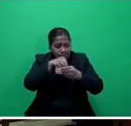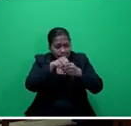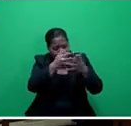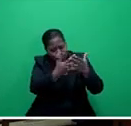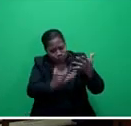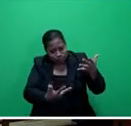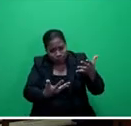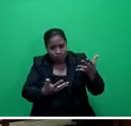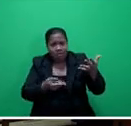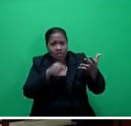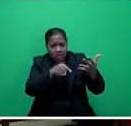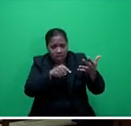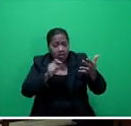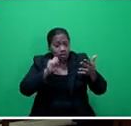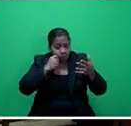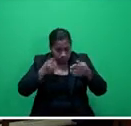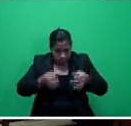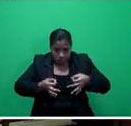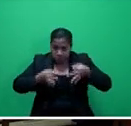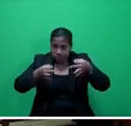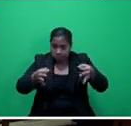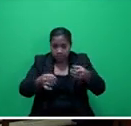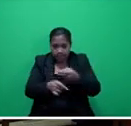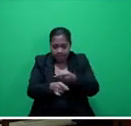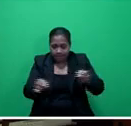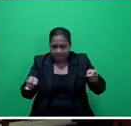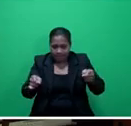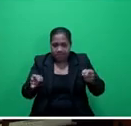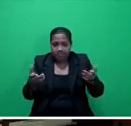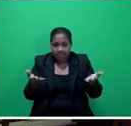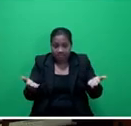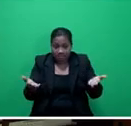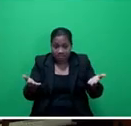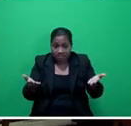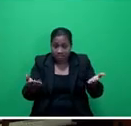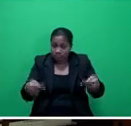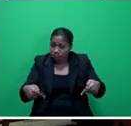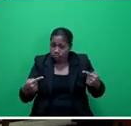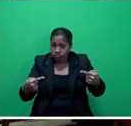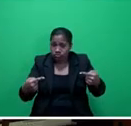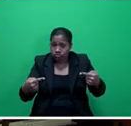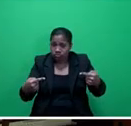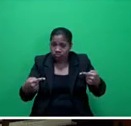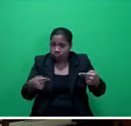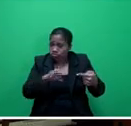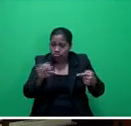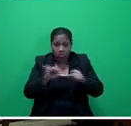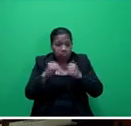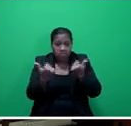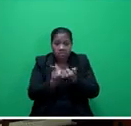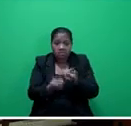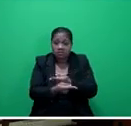is initiated at a future sitting. Does any member oppose the motion?